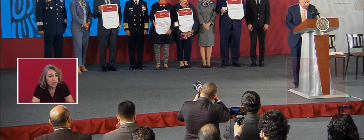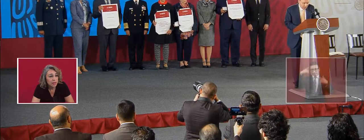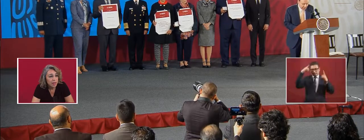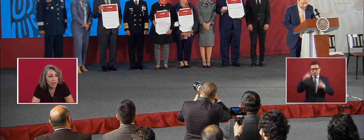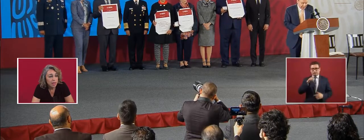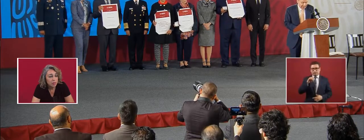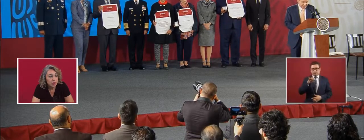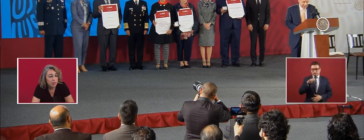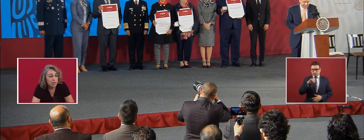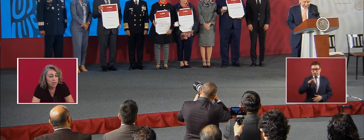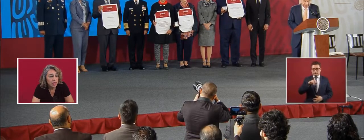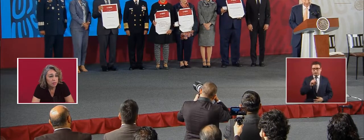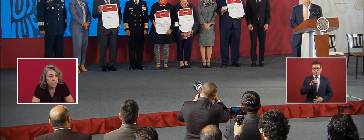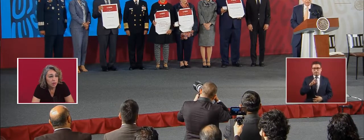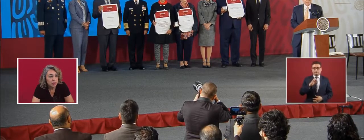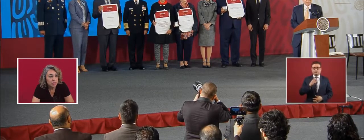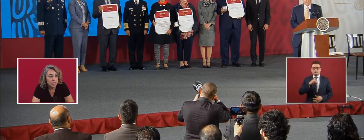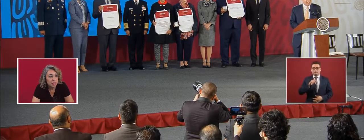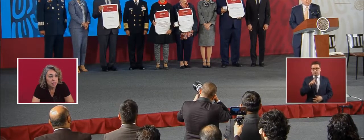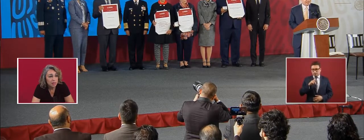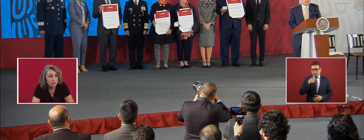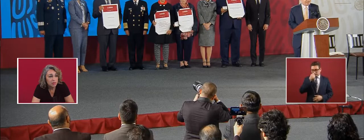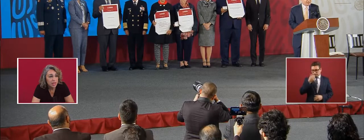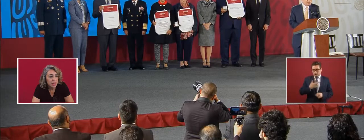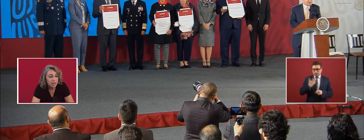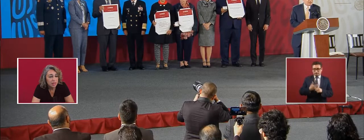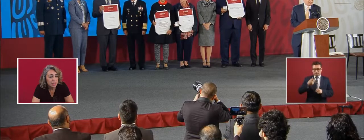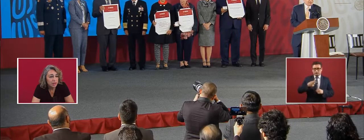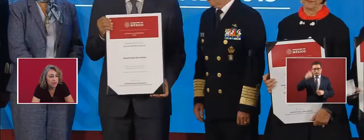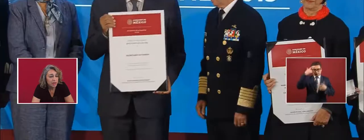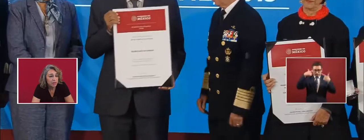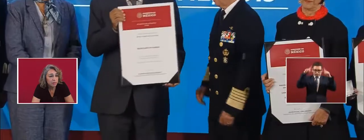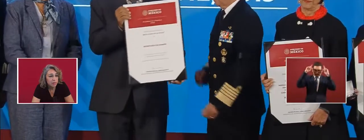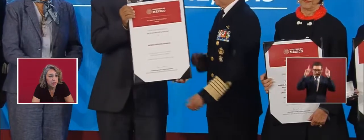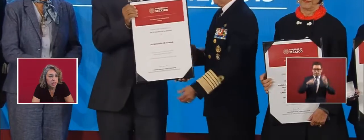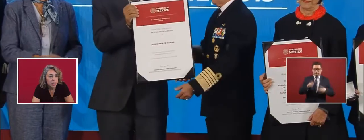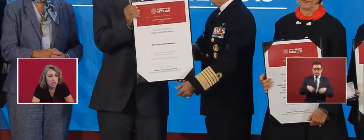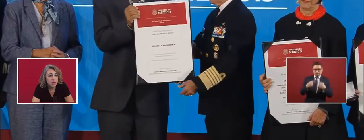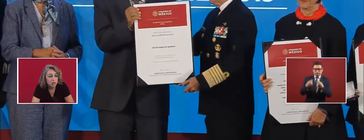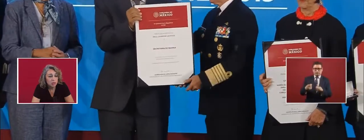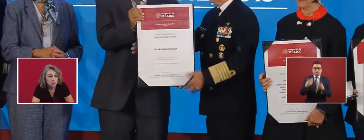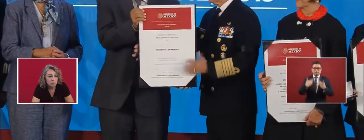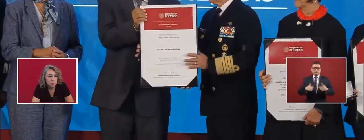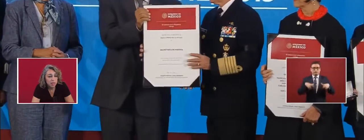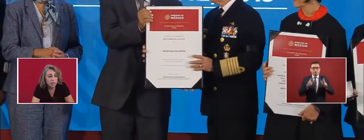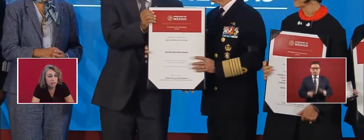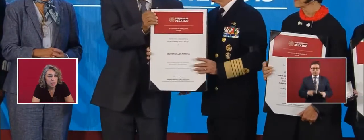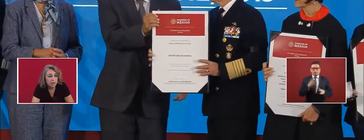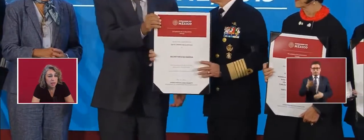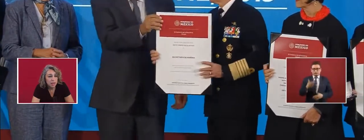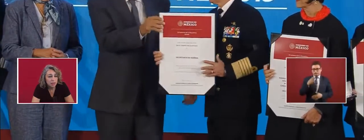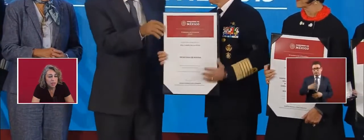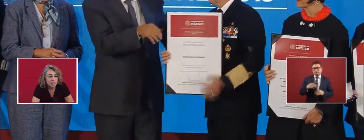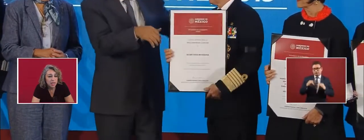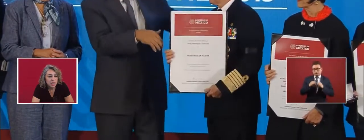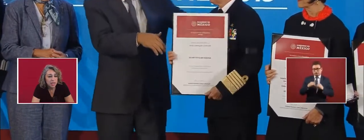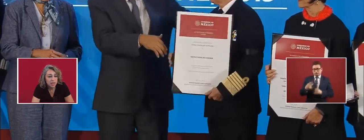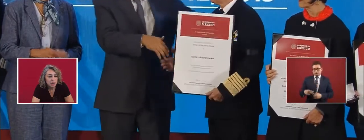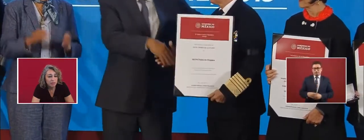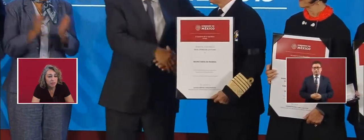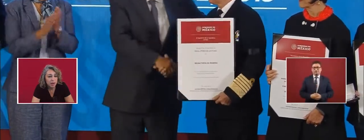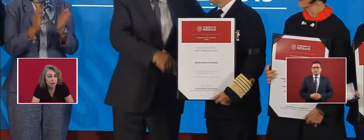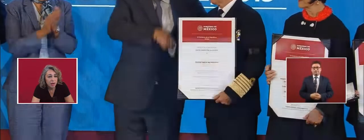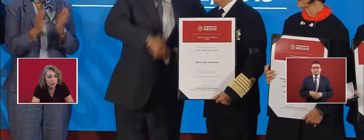to the Admiral José Ojeda, Secretary of Marine, who's receiving it